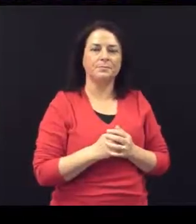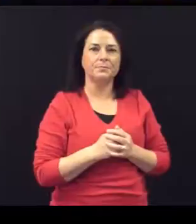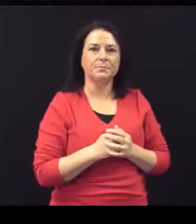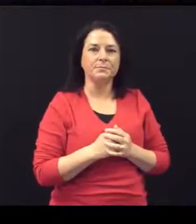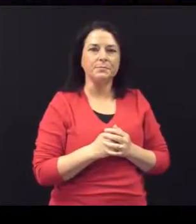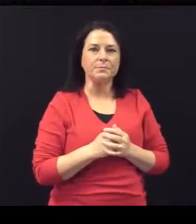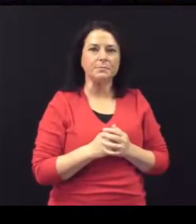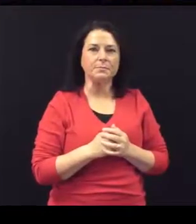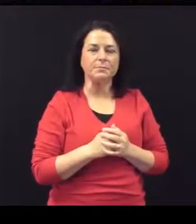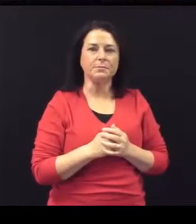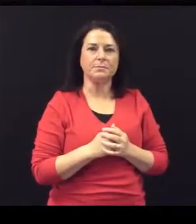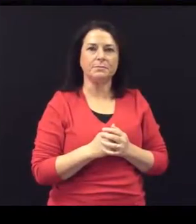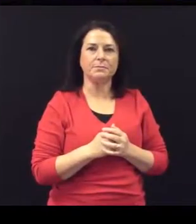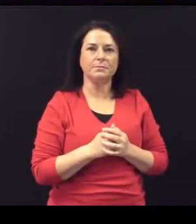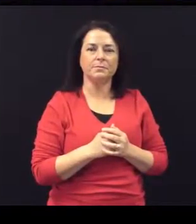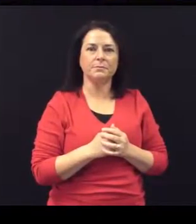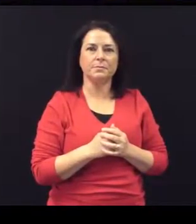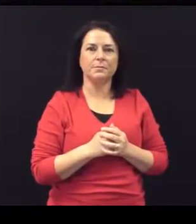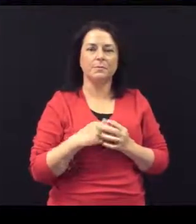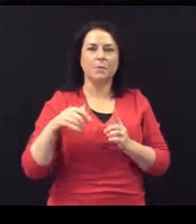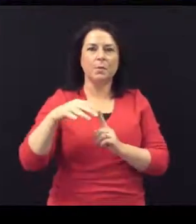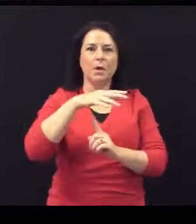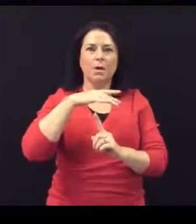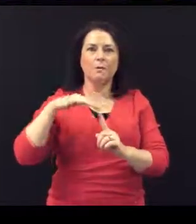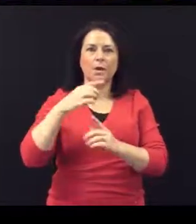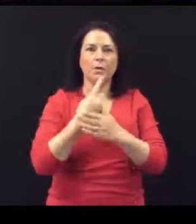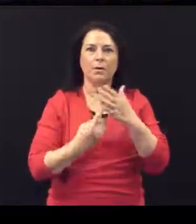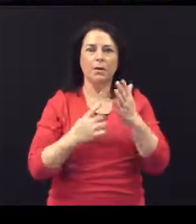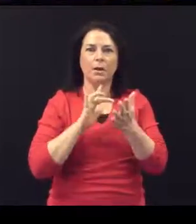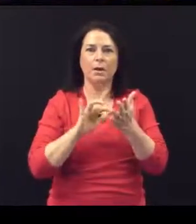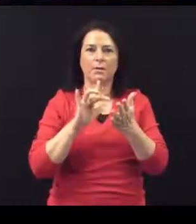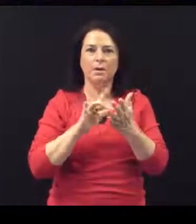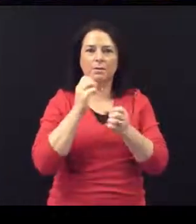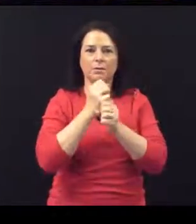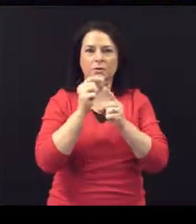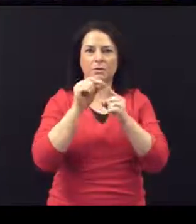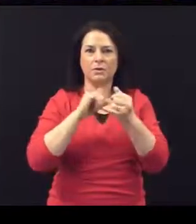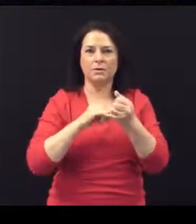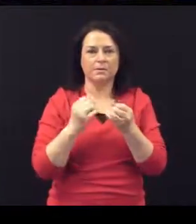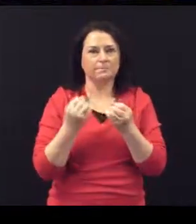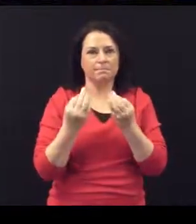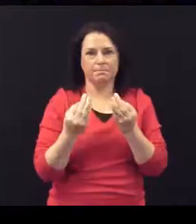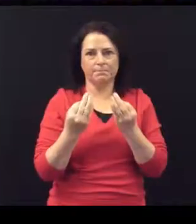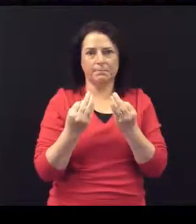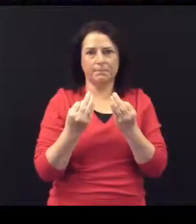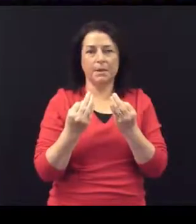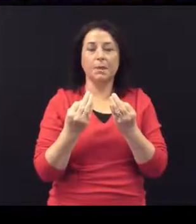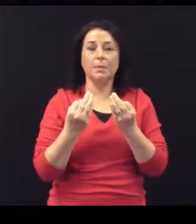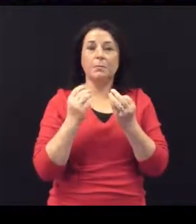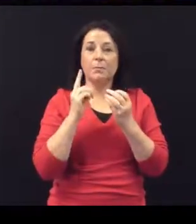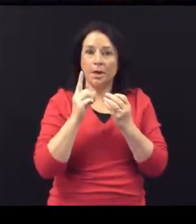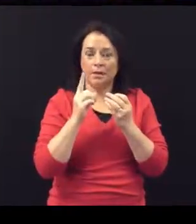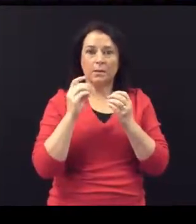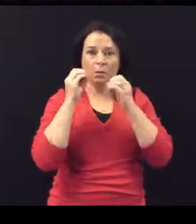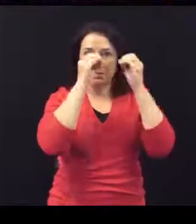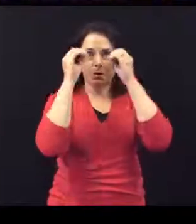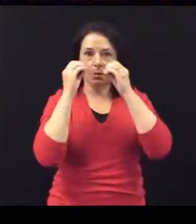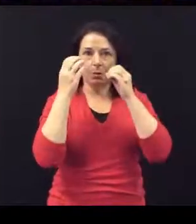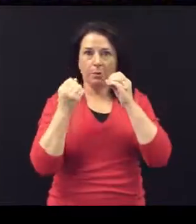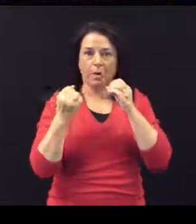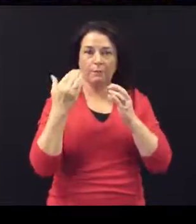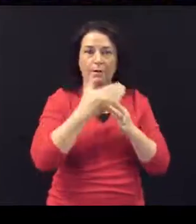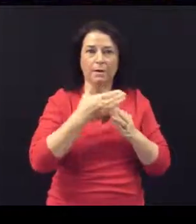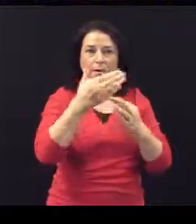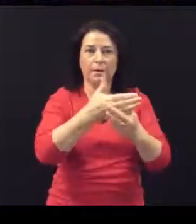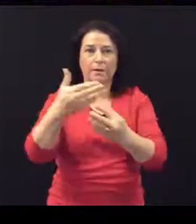actually be anywhere inside that circle. The Wi-Fi only iPad doesn't have GPS built in. However, Google has located many